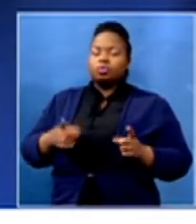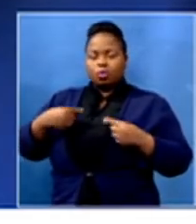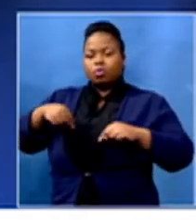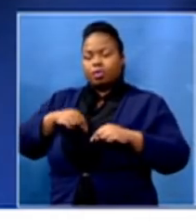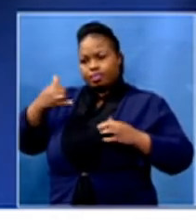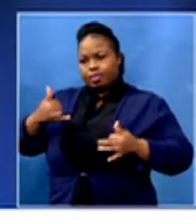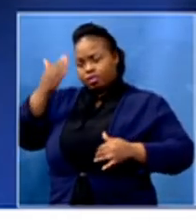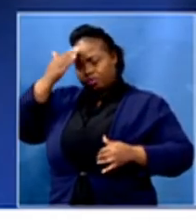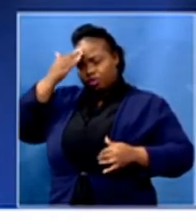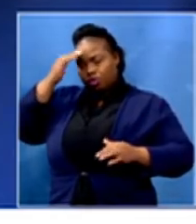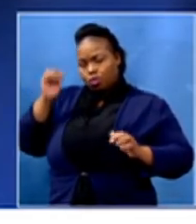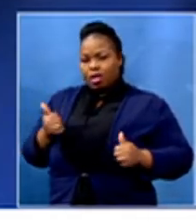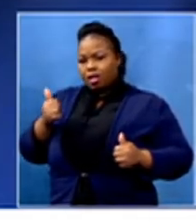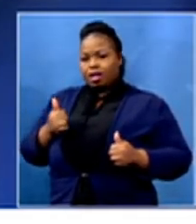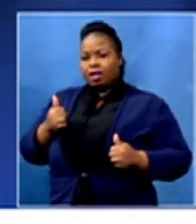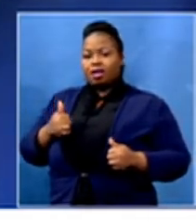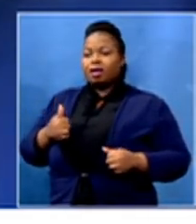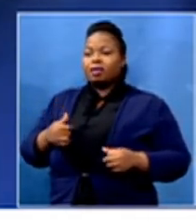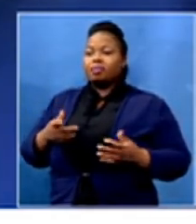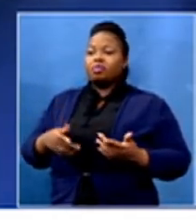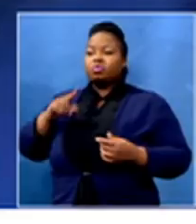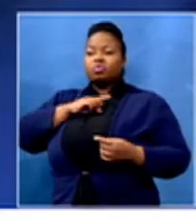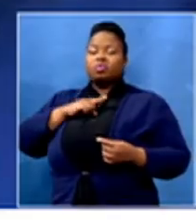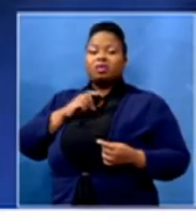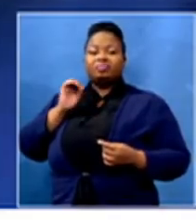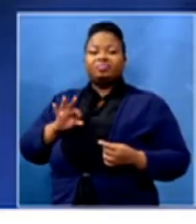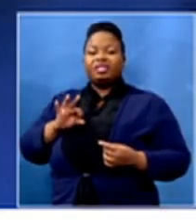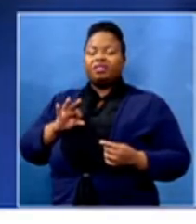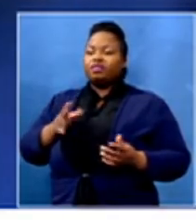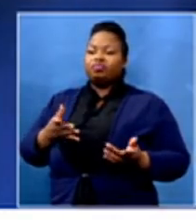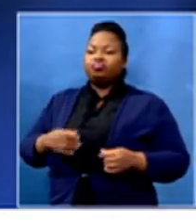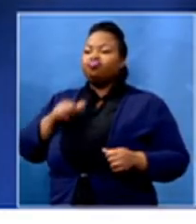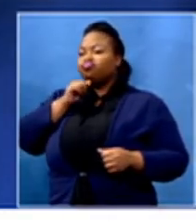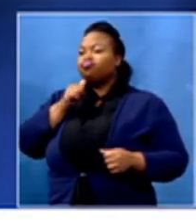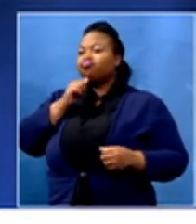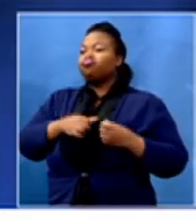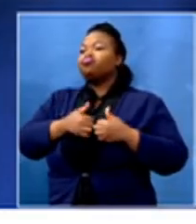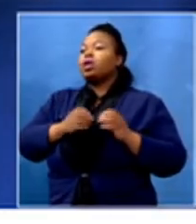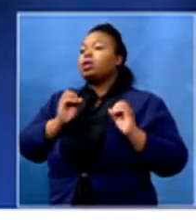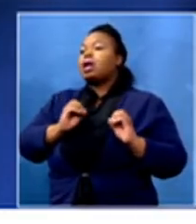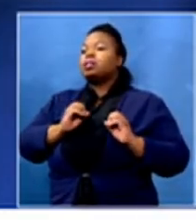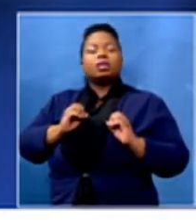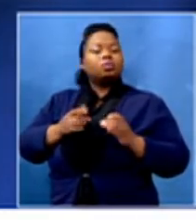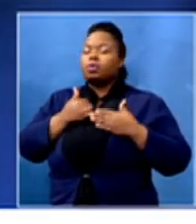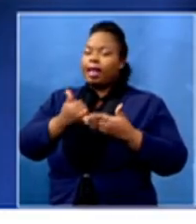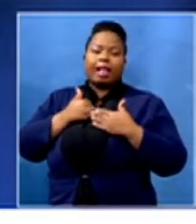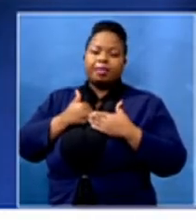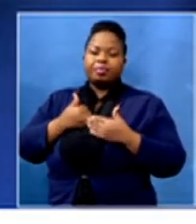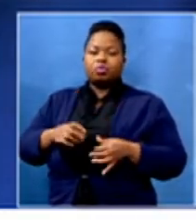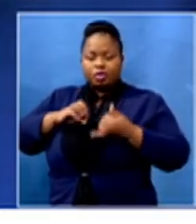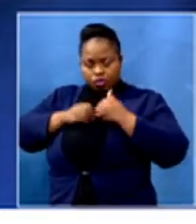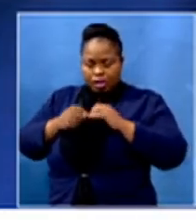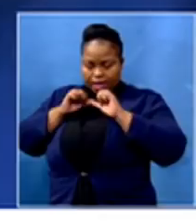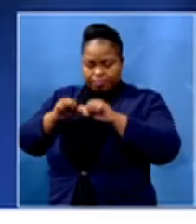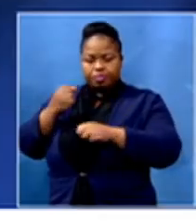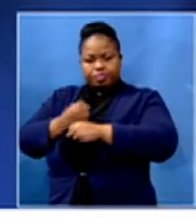know a do nothing scenario doesn't help. What is important is we must keep trying to contain the infection